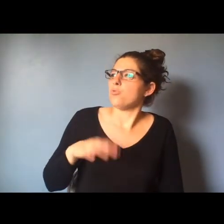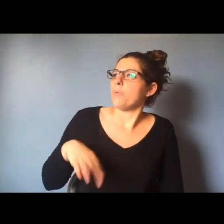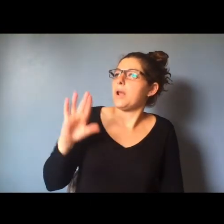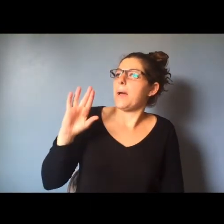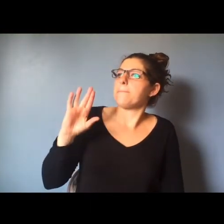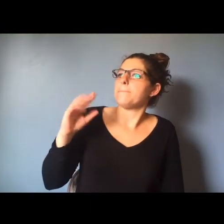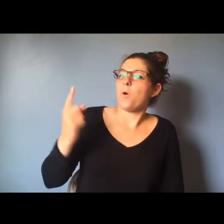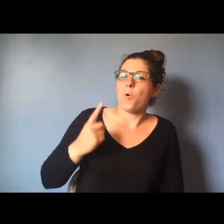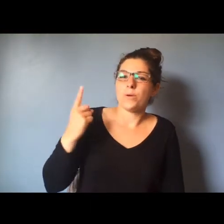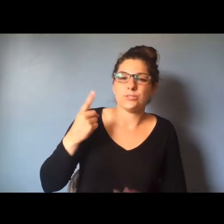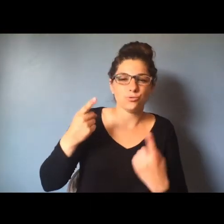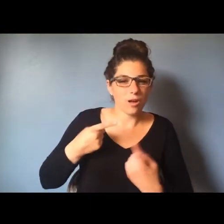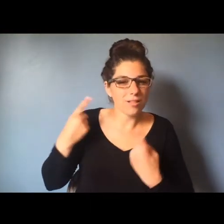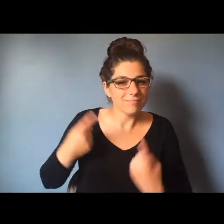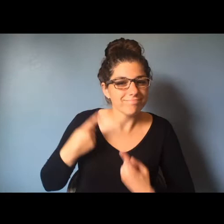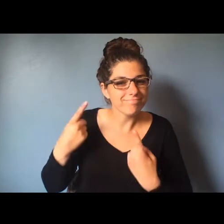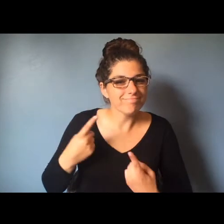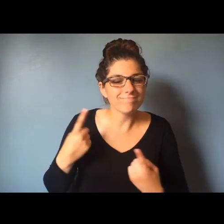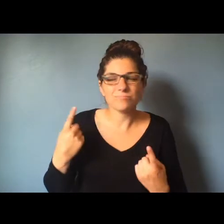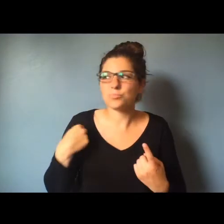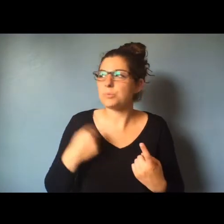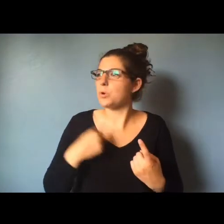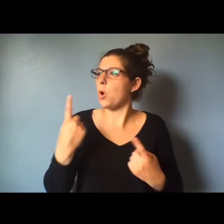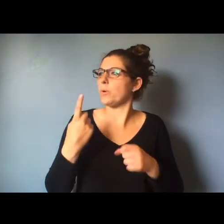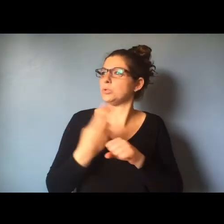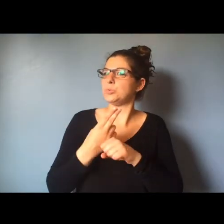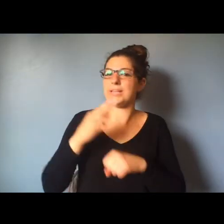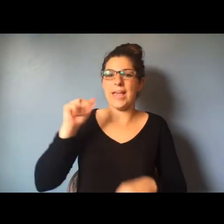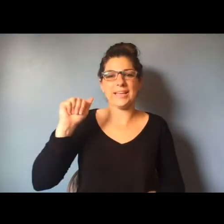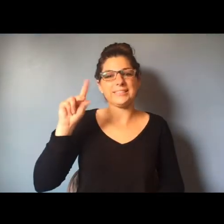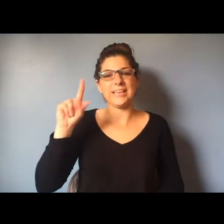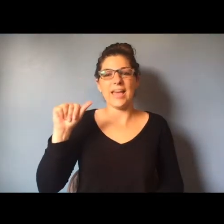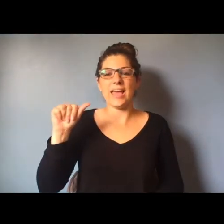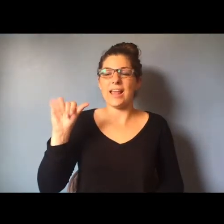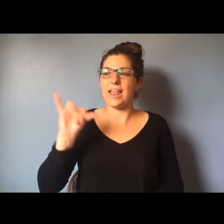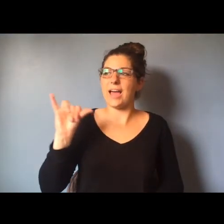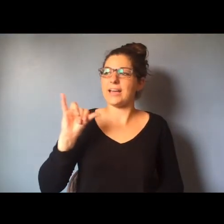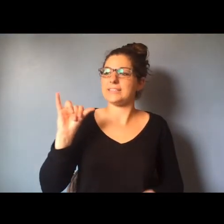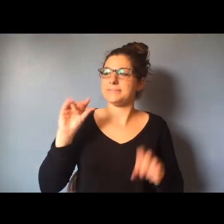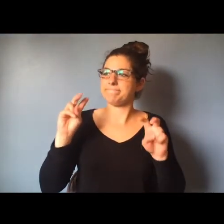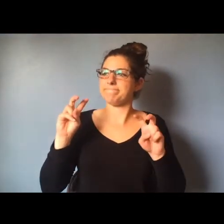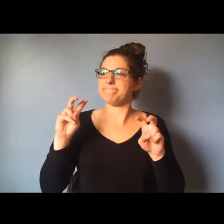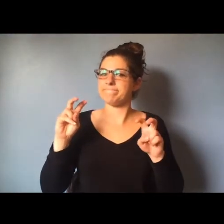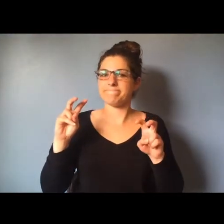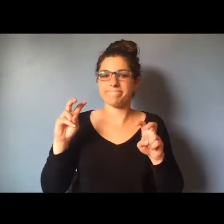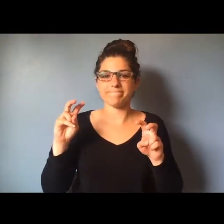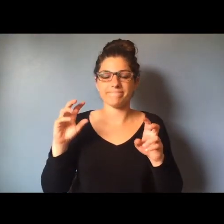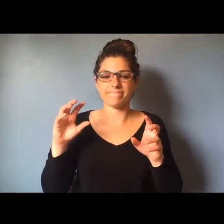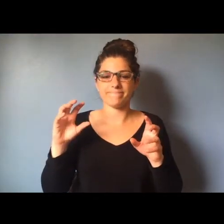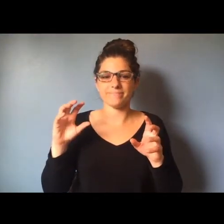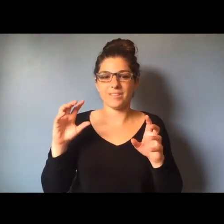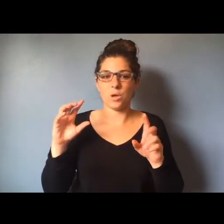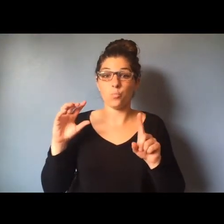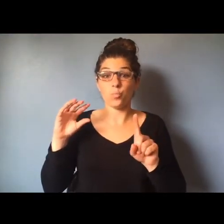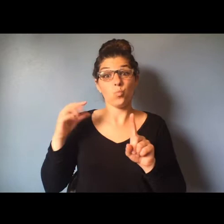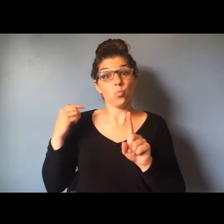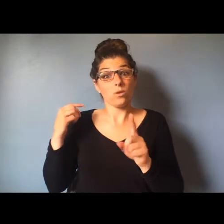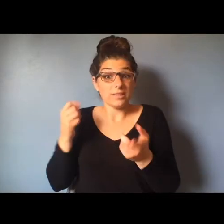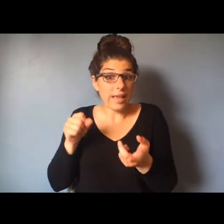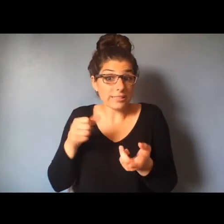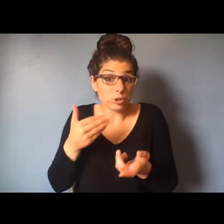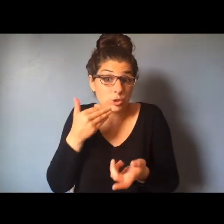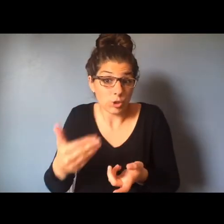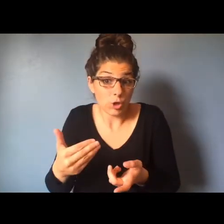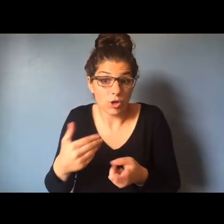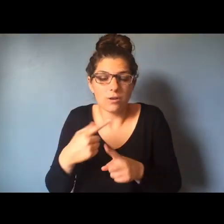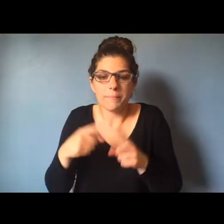up, it was always a struggle. We would always kind of use the ADA as kind of the wind behind our sails, but there